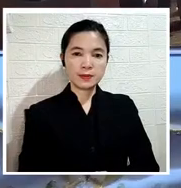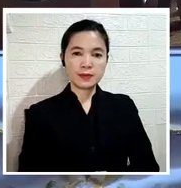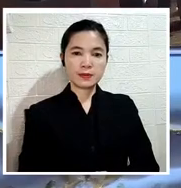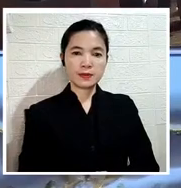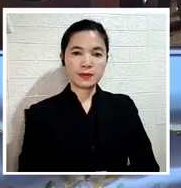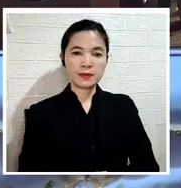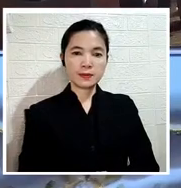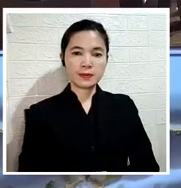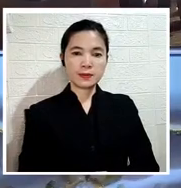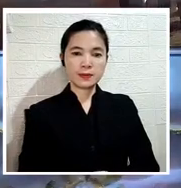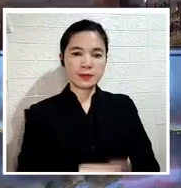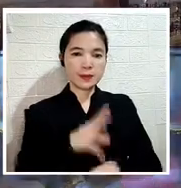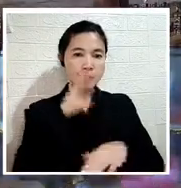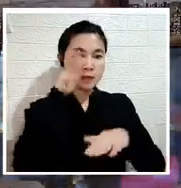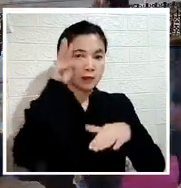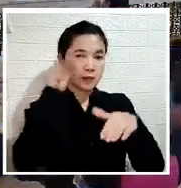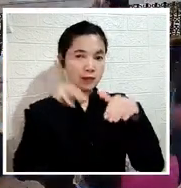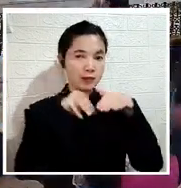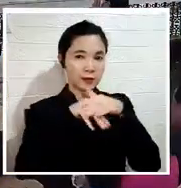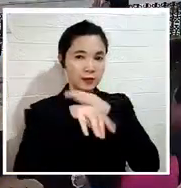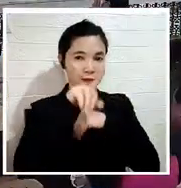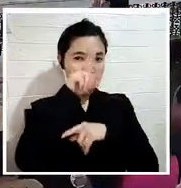The mystery of faith.